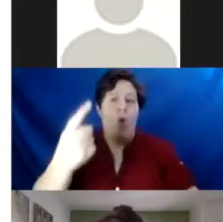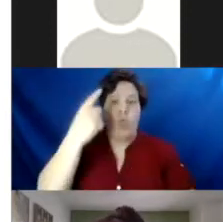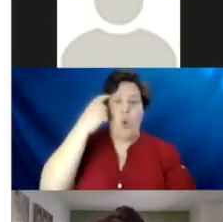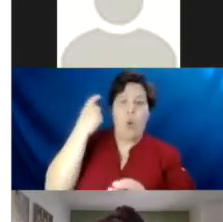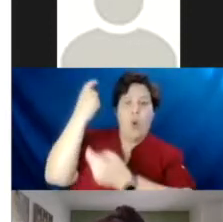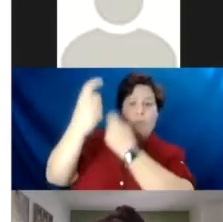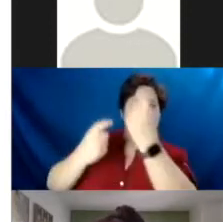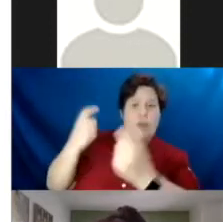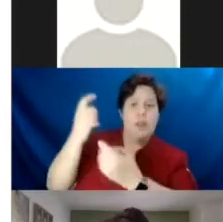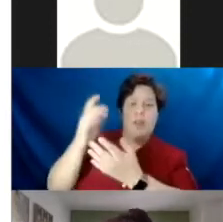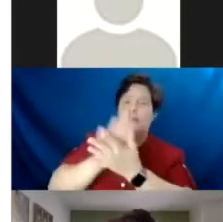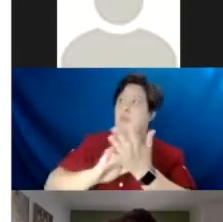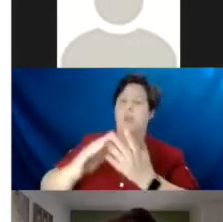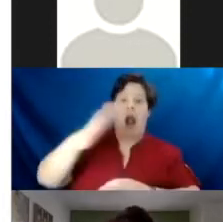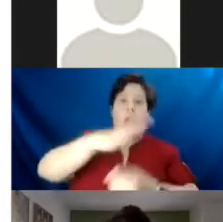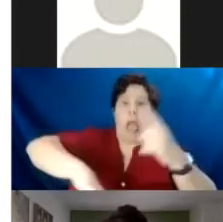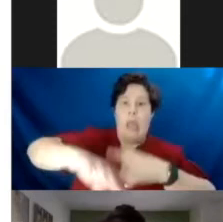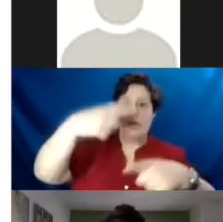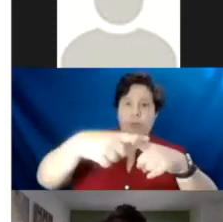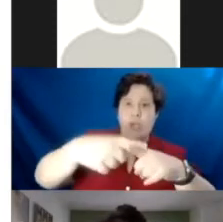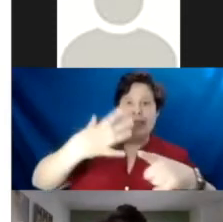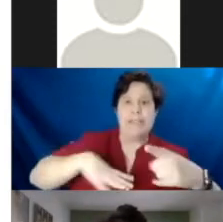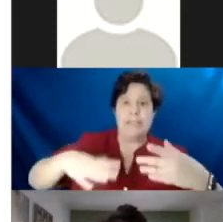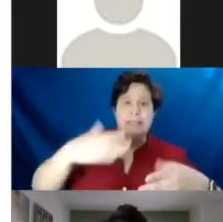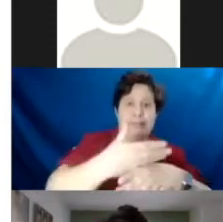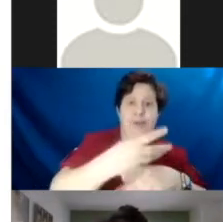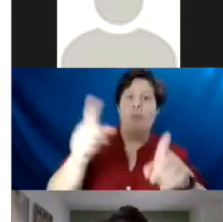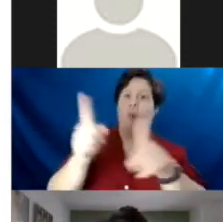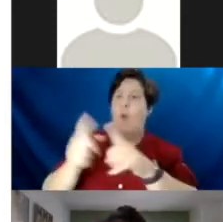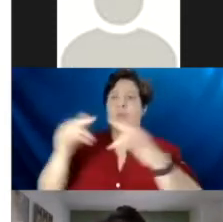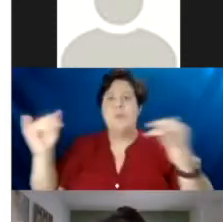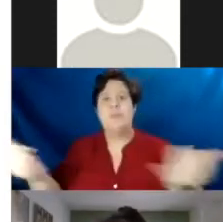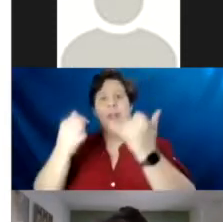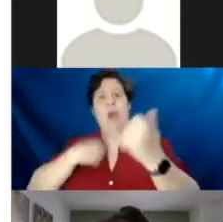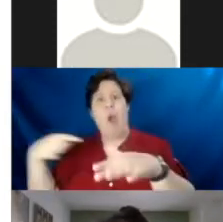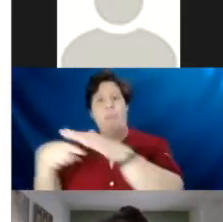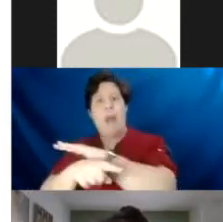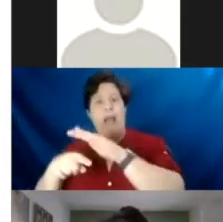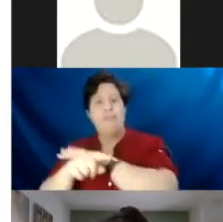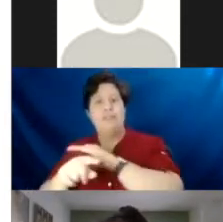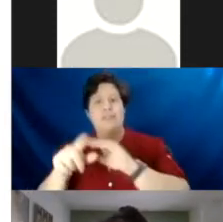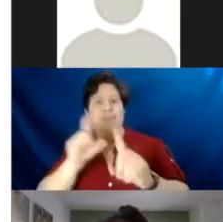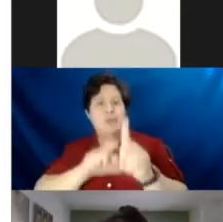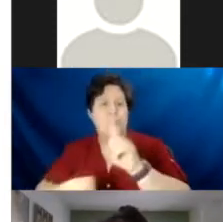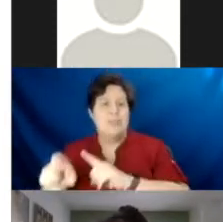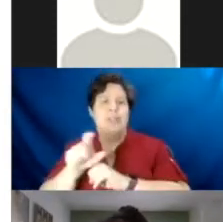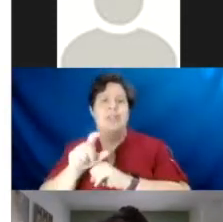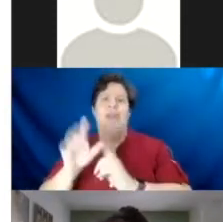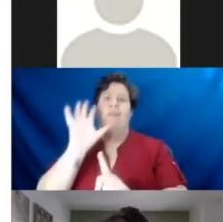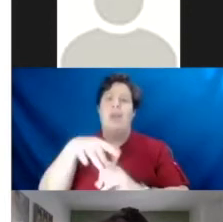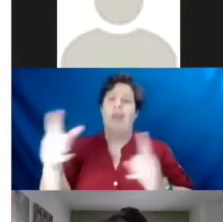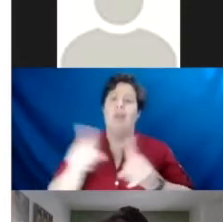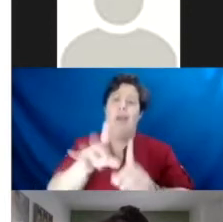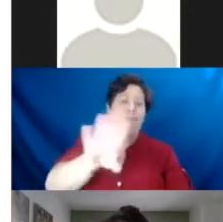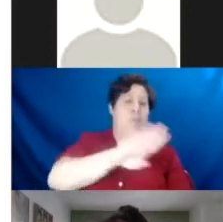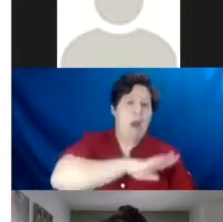on climate emergency to a celebration of our migrant communities. From venues to parks, schools and street corners,